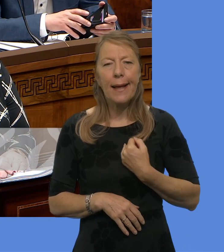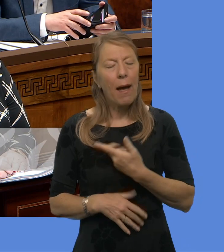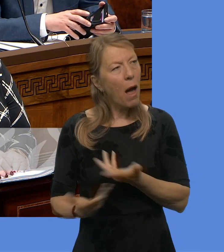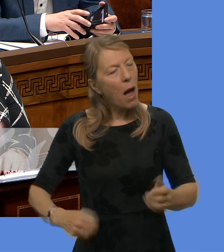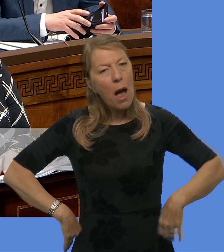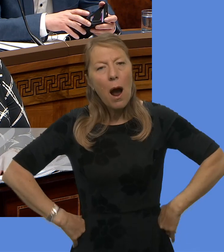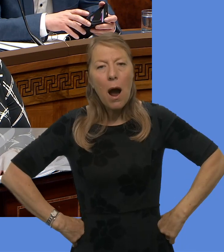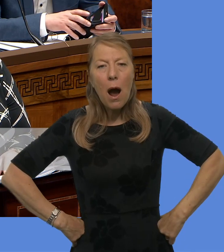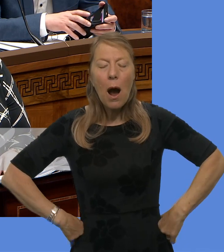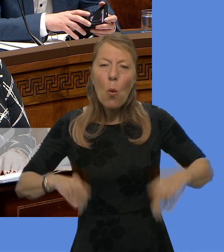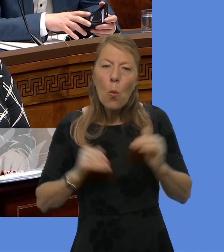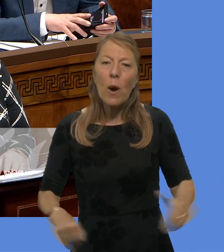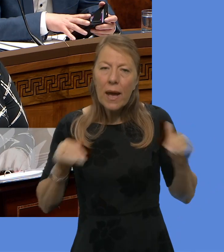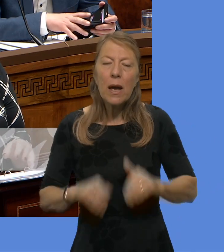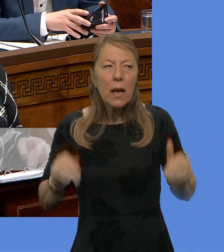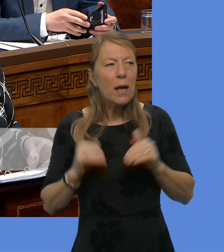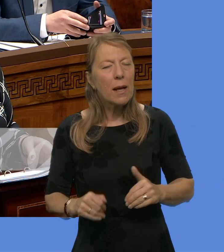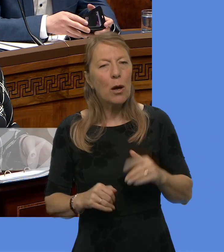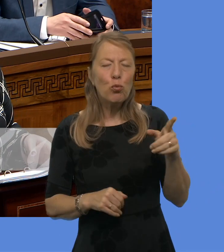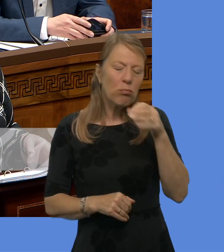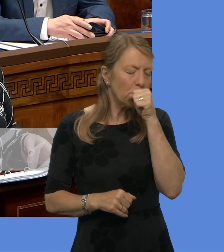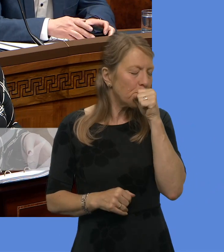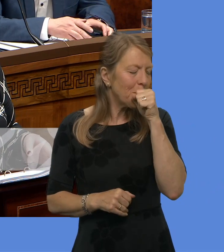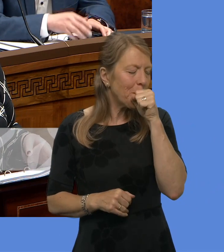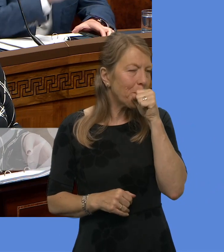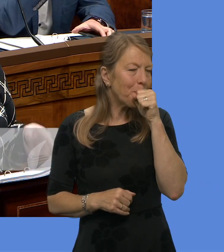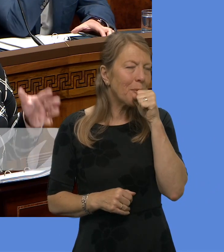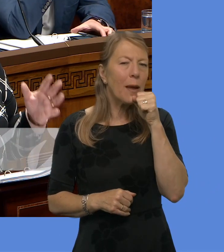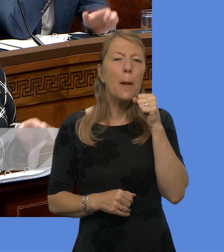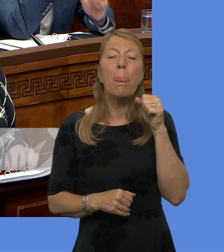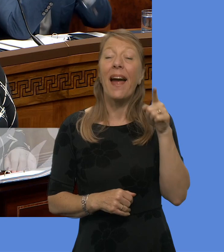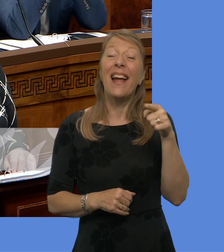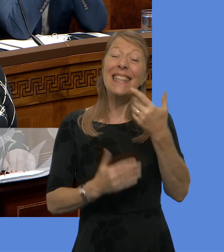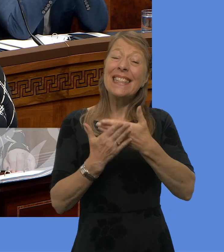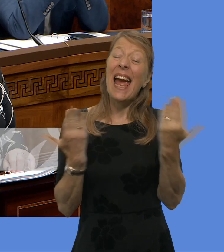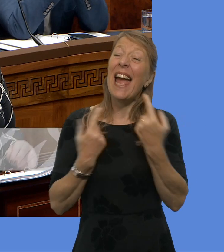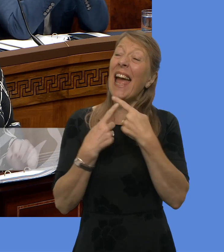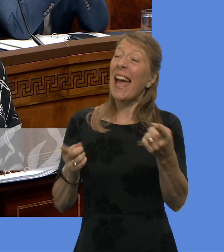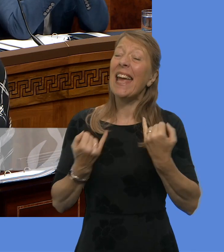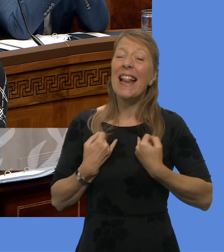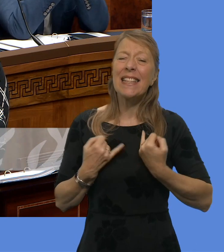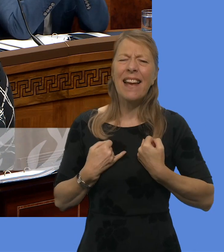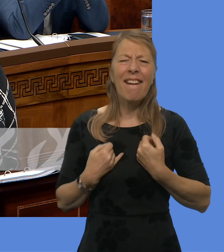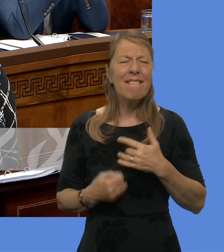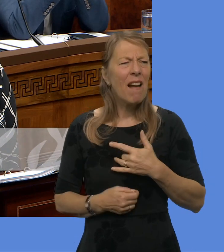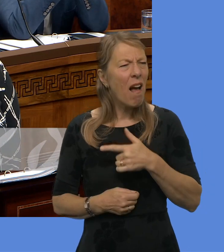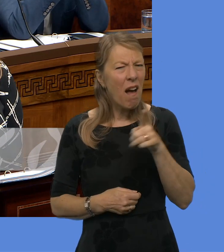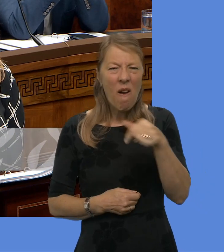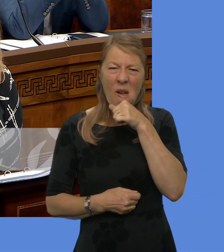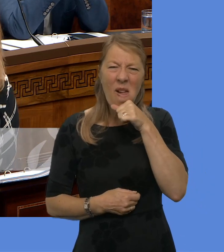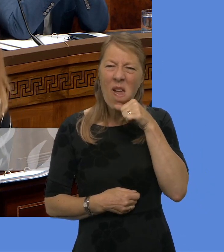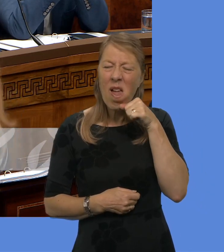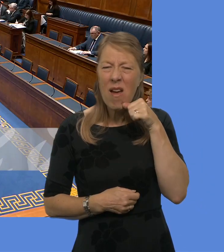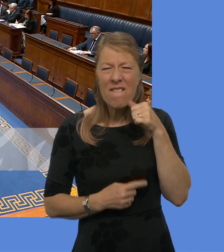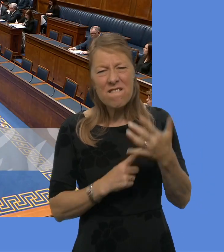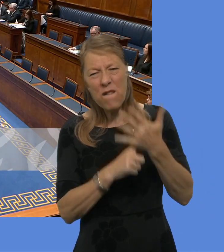feel that the perpetrator of the crime has essentially regained control over the person. And I do think that that is something that does need careful